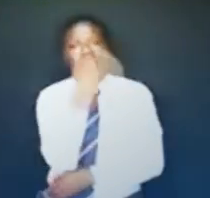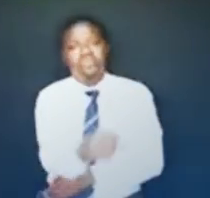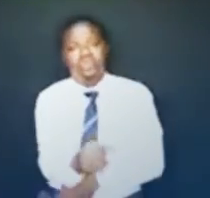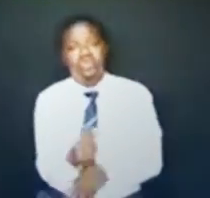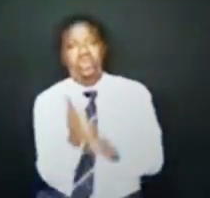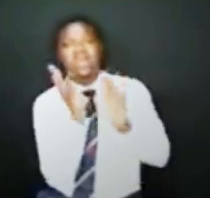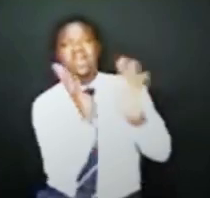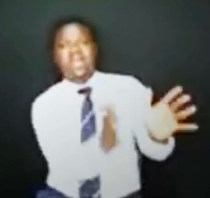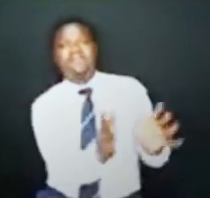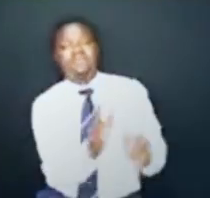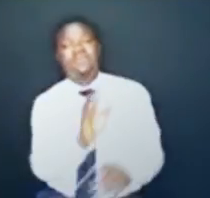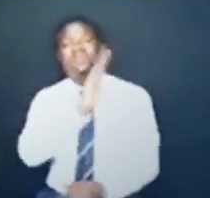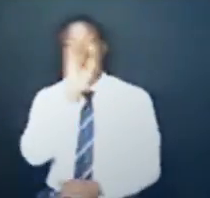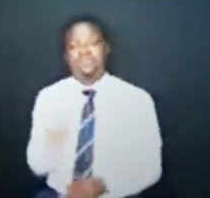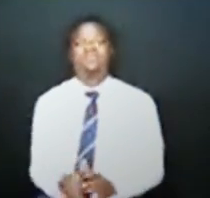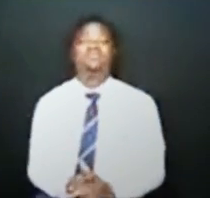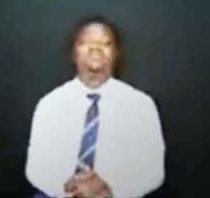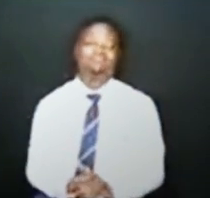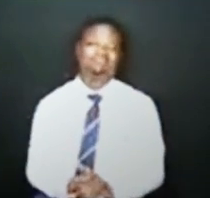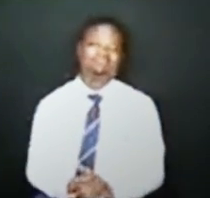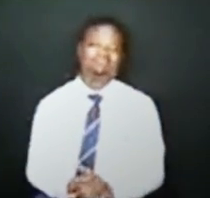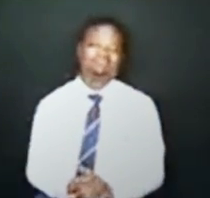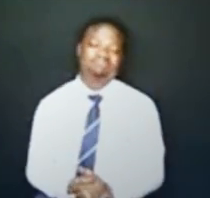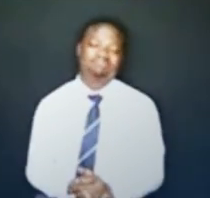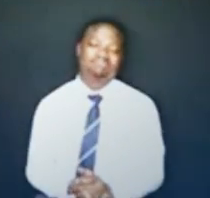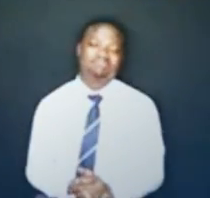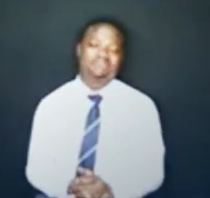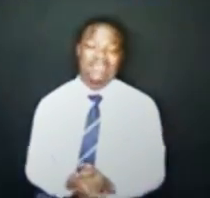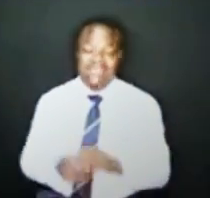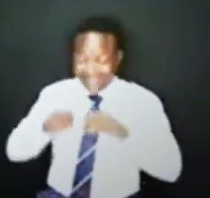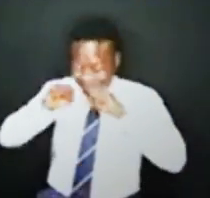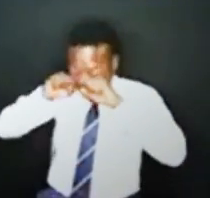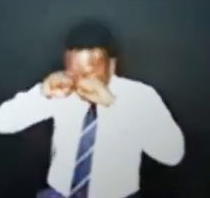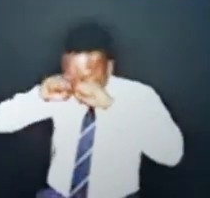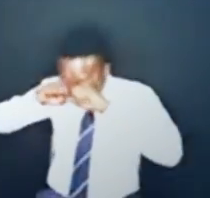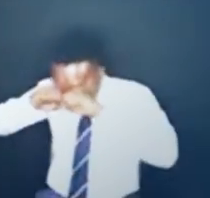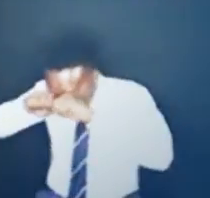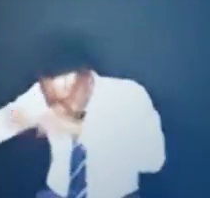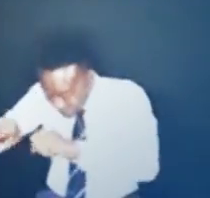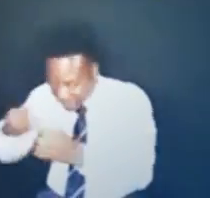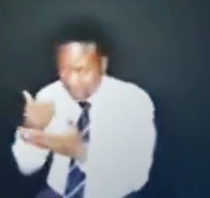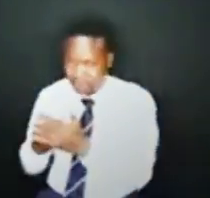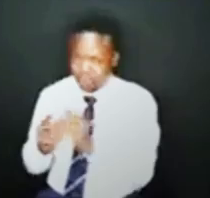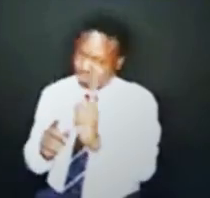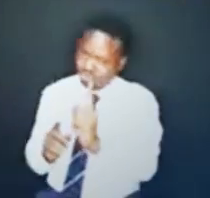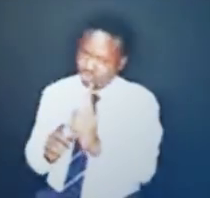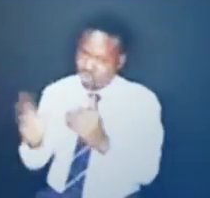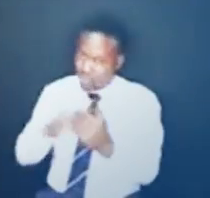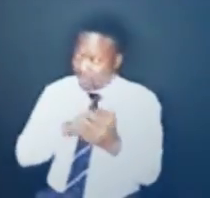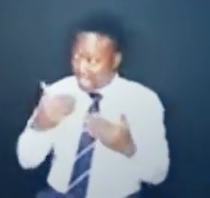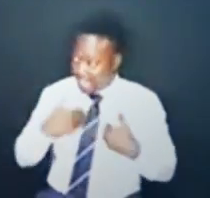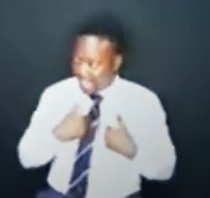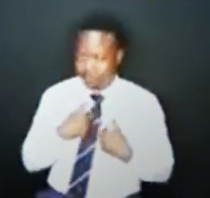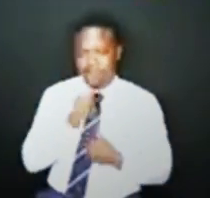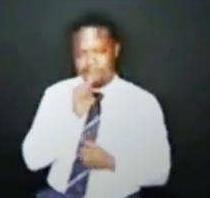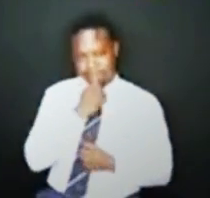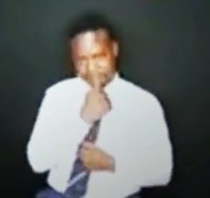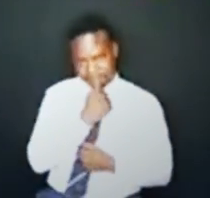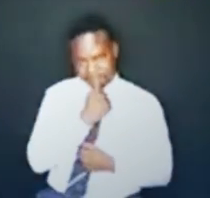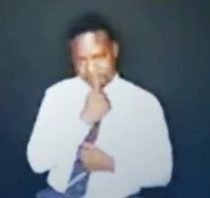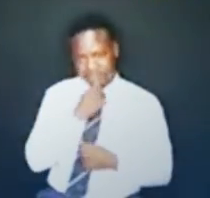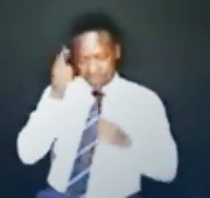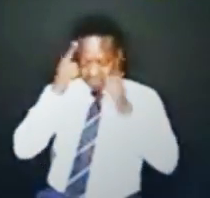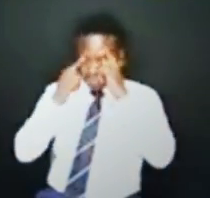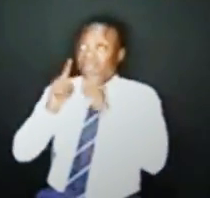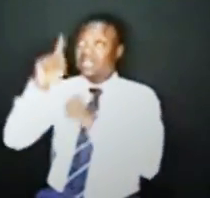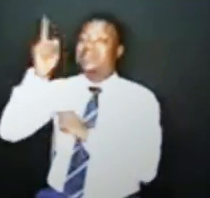nor forsake you. Mom masika enibre emma mabrabu mu na mom pini die mo woso if it's onara I can say